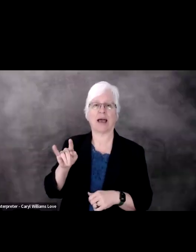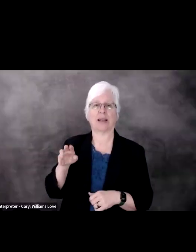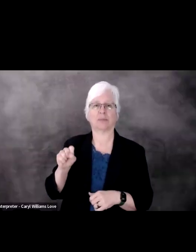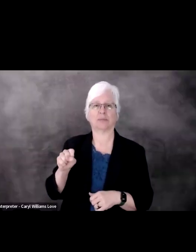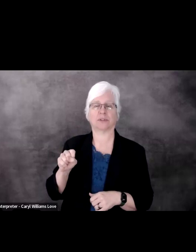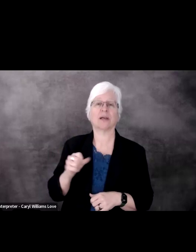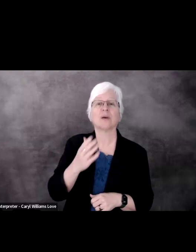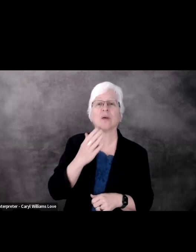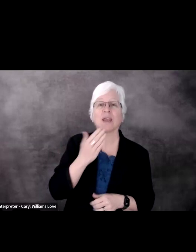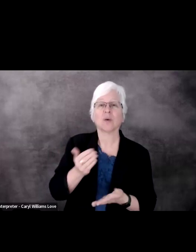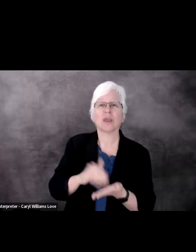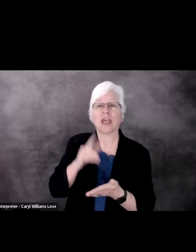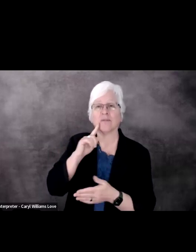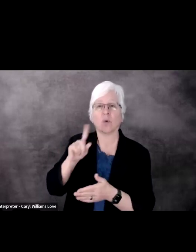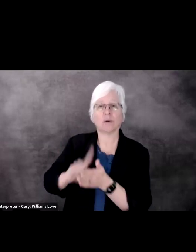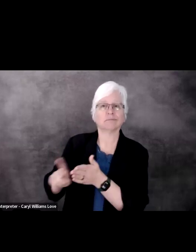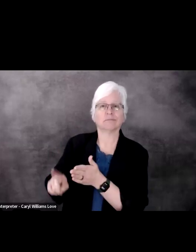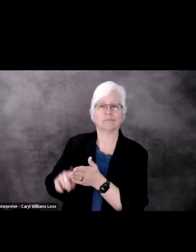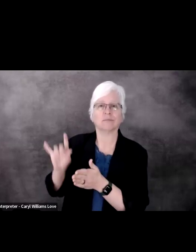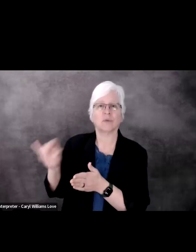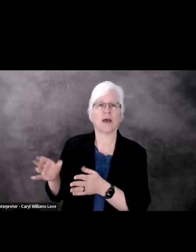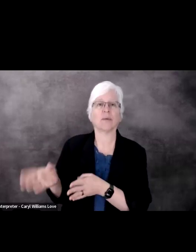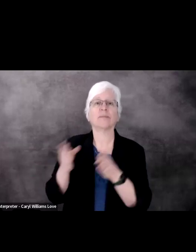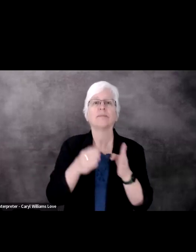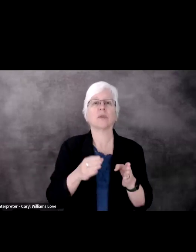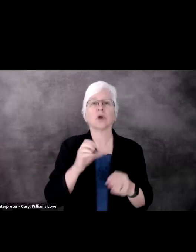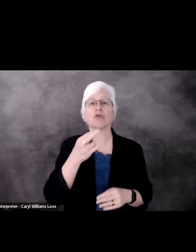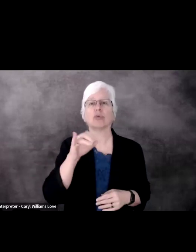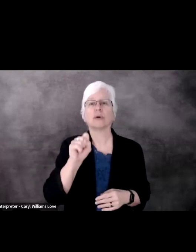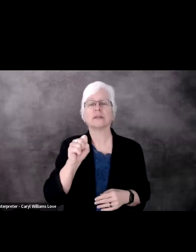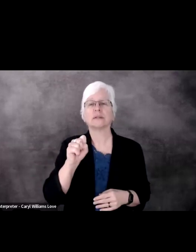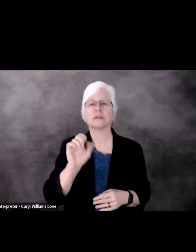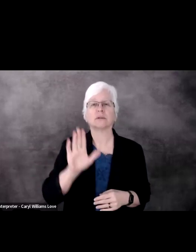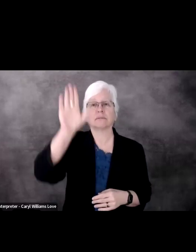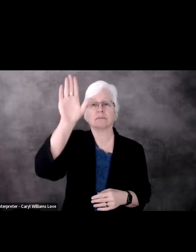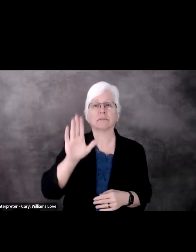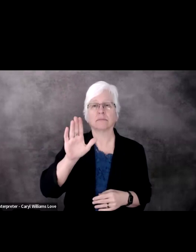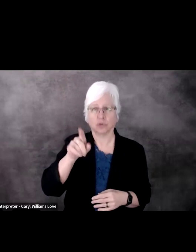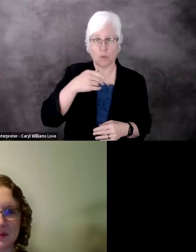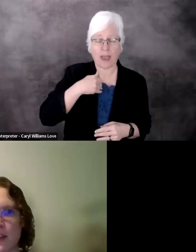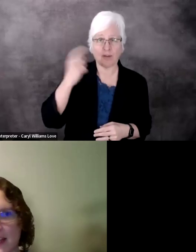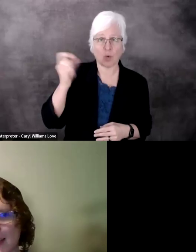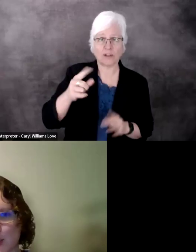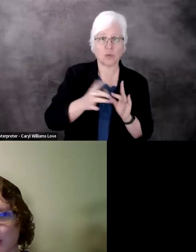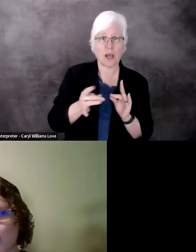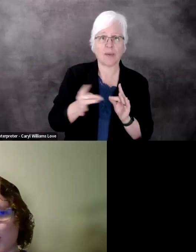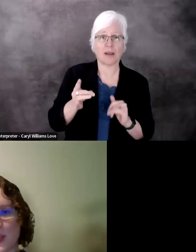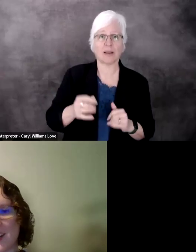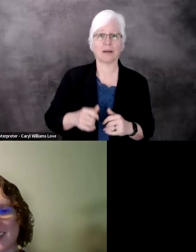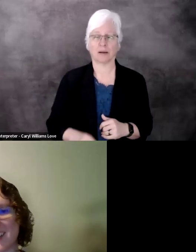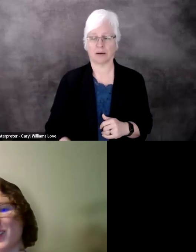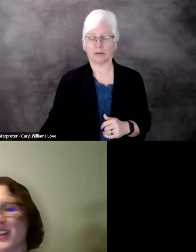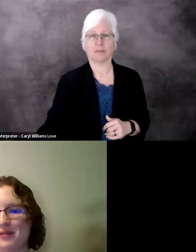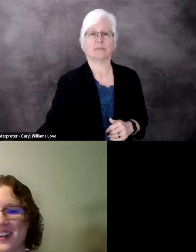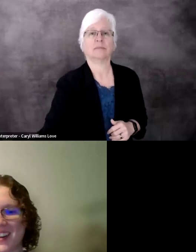for doing the legwork on that. Kristen, I saw you pop your hand up there. Did you have a question or a comment? I found the answer in the